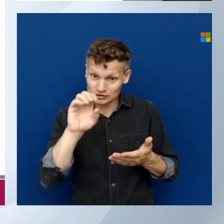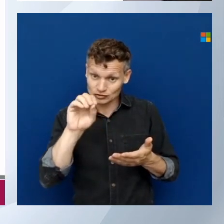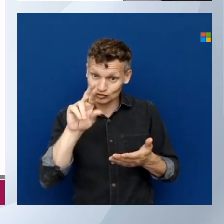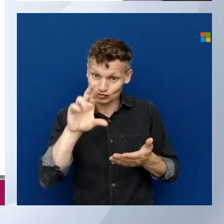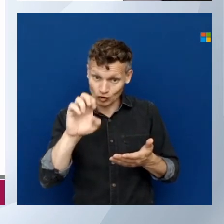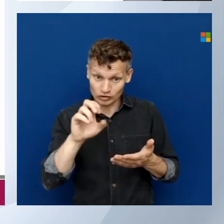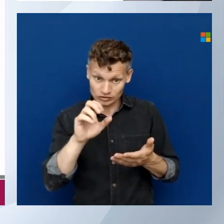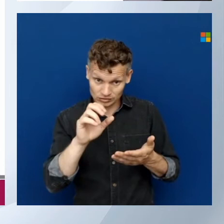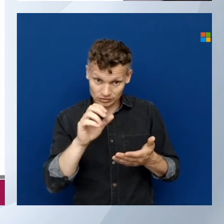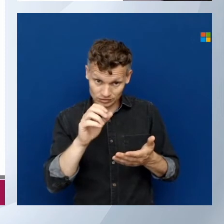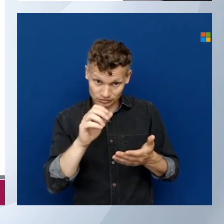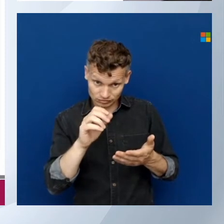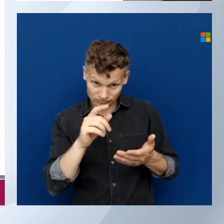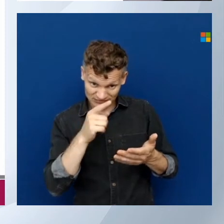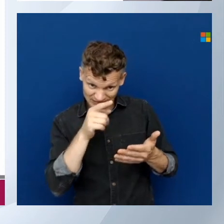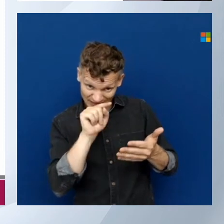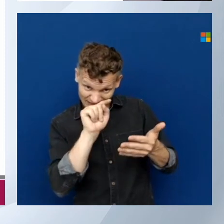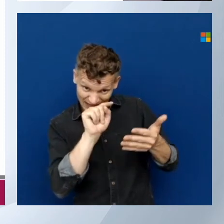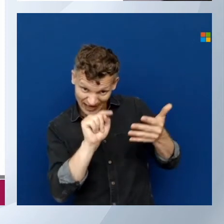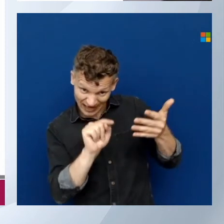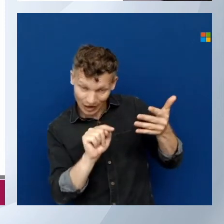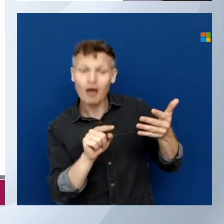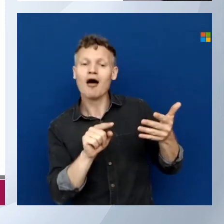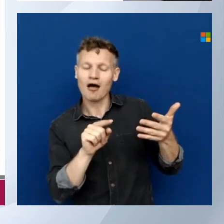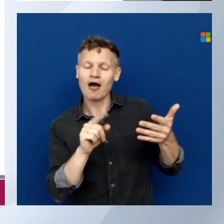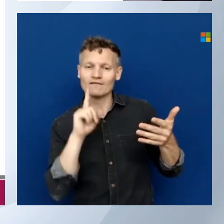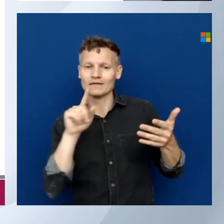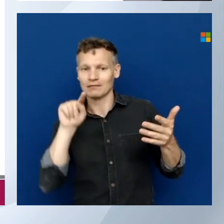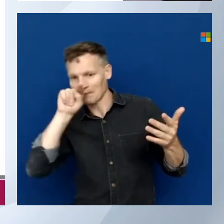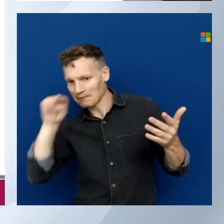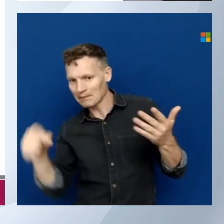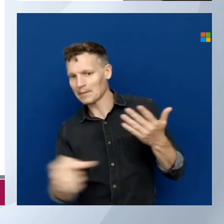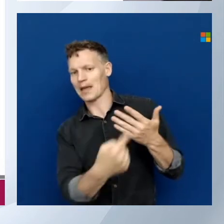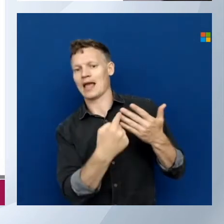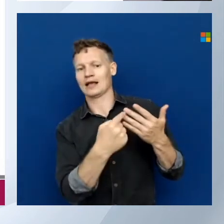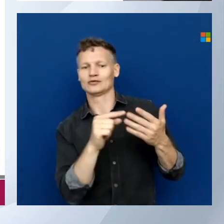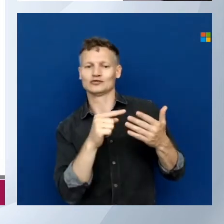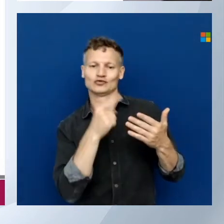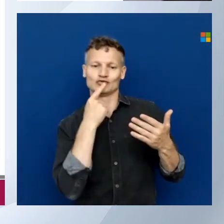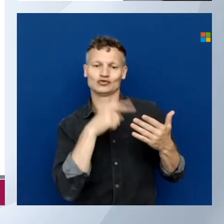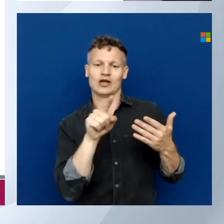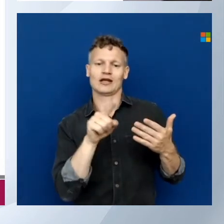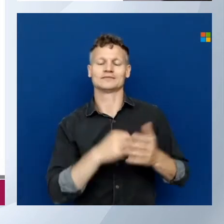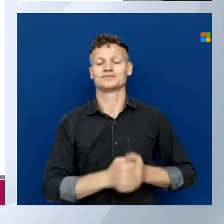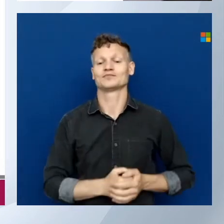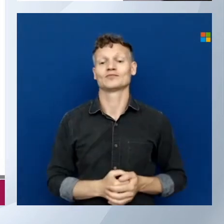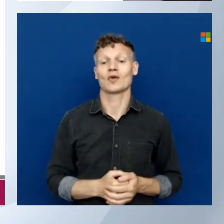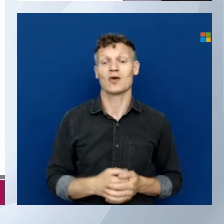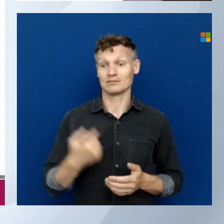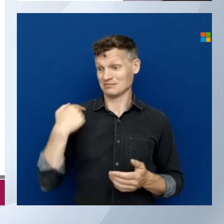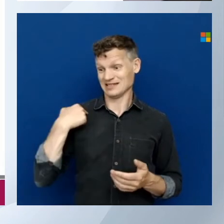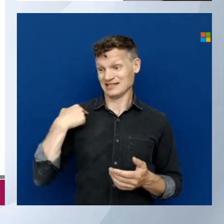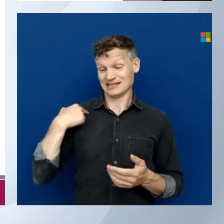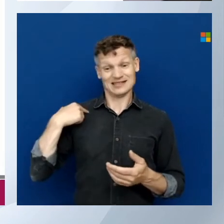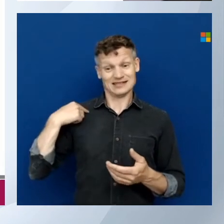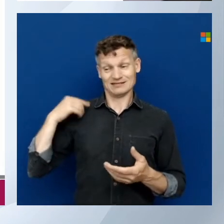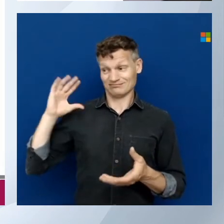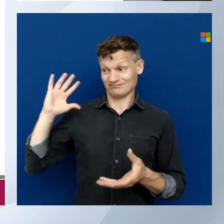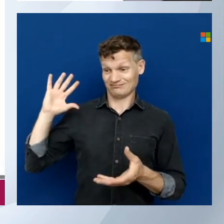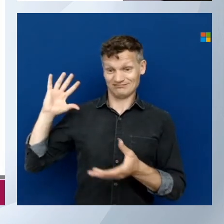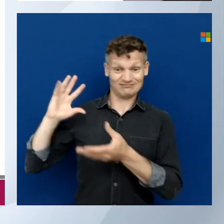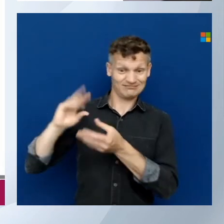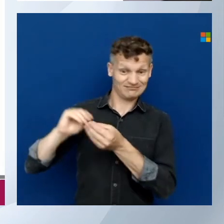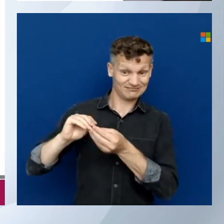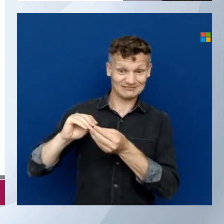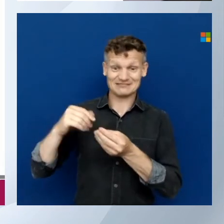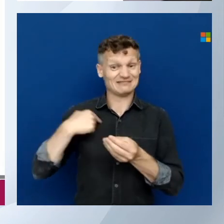So I guess this basically is me taking you on my small journey through all the